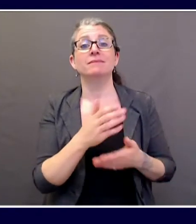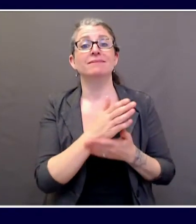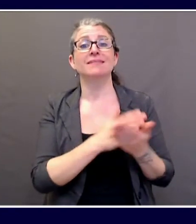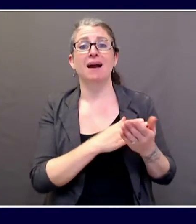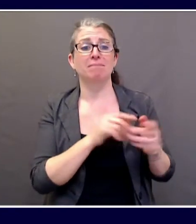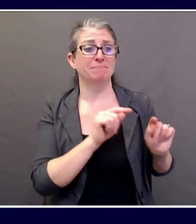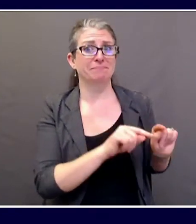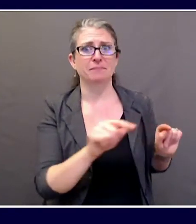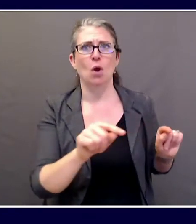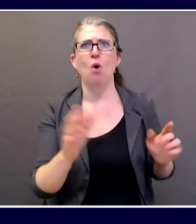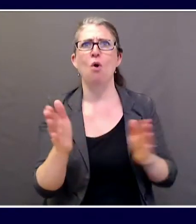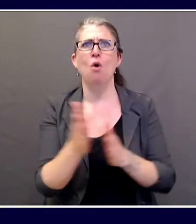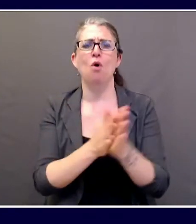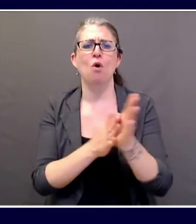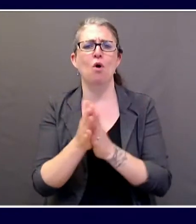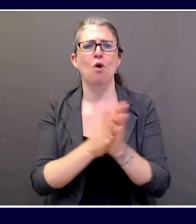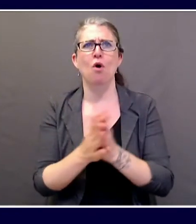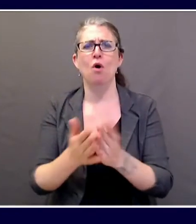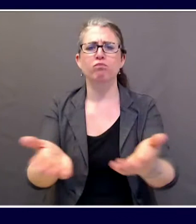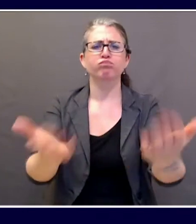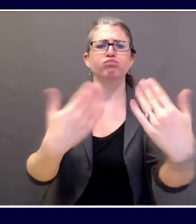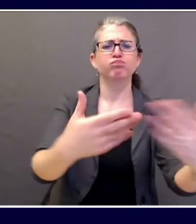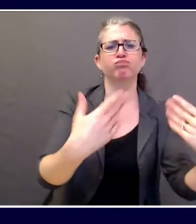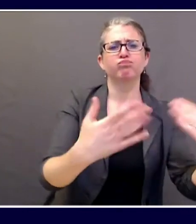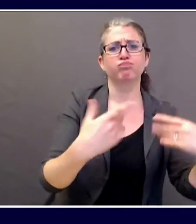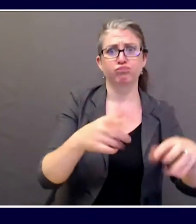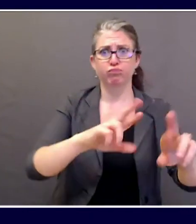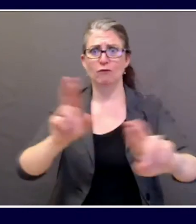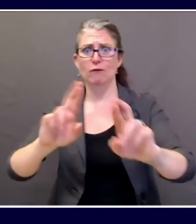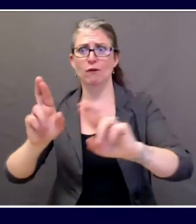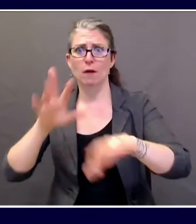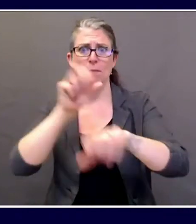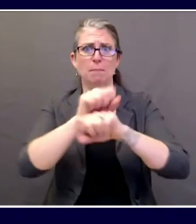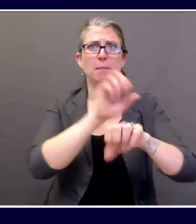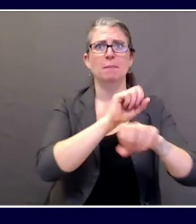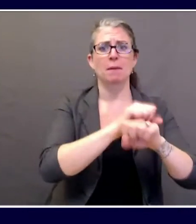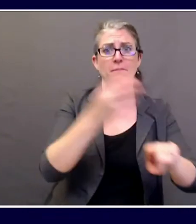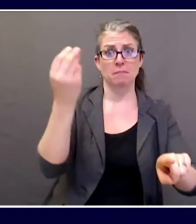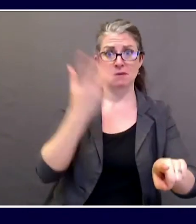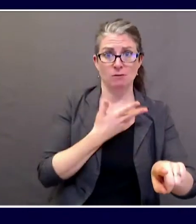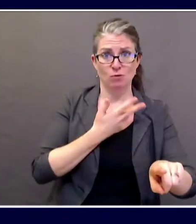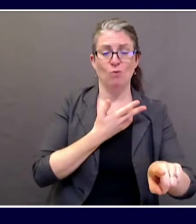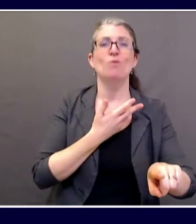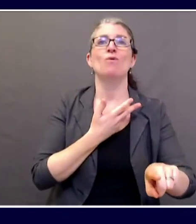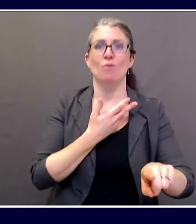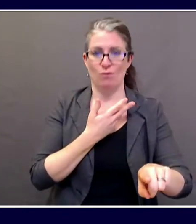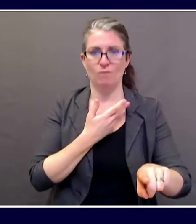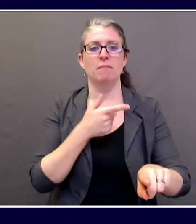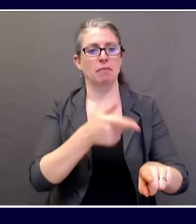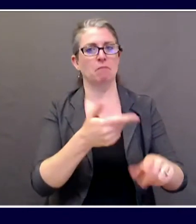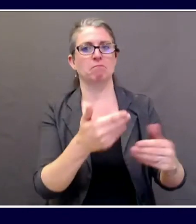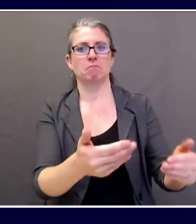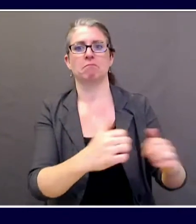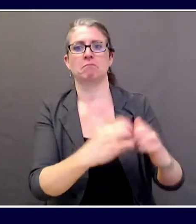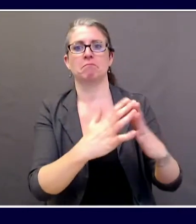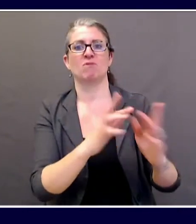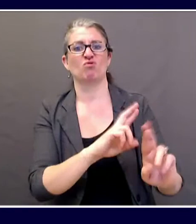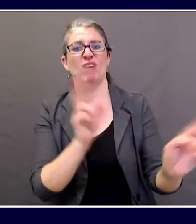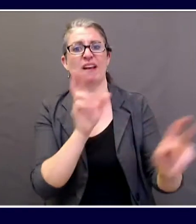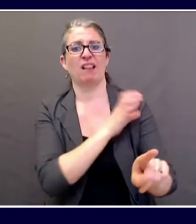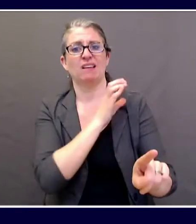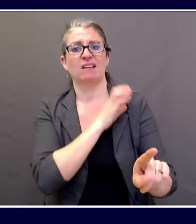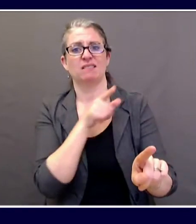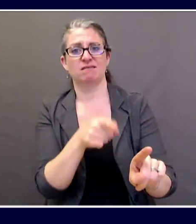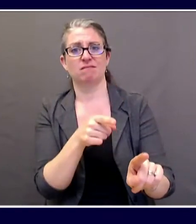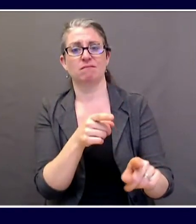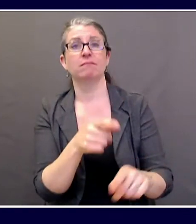game vaccinating. Where can you deploy us? Can you send us to a nursing home to top up people? Can you send us to a group home